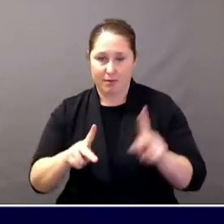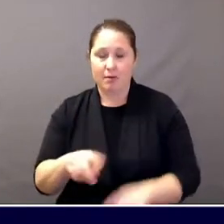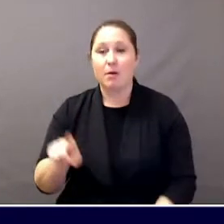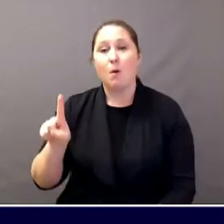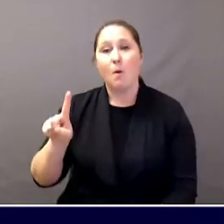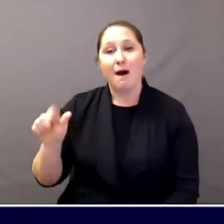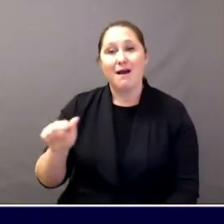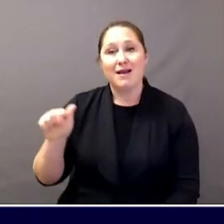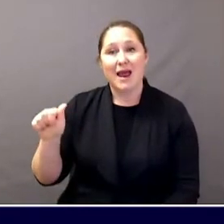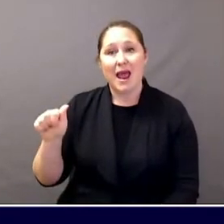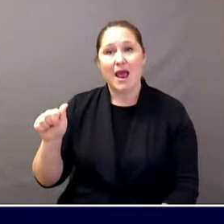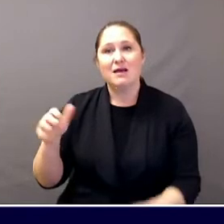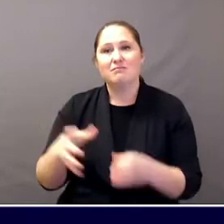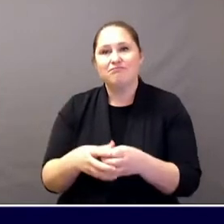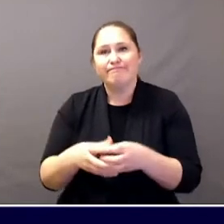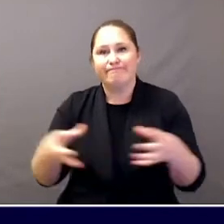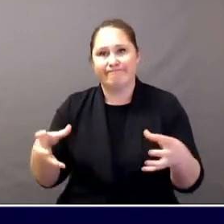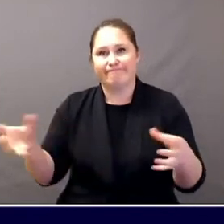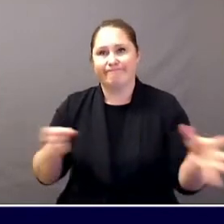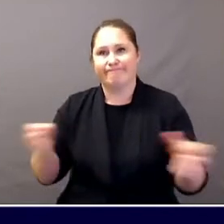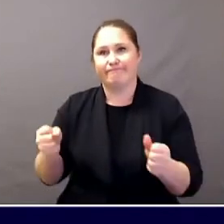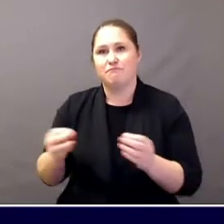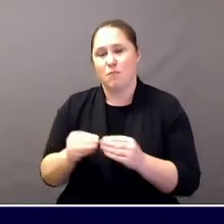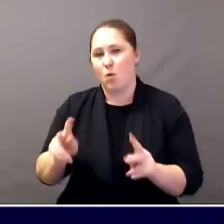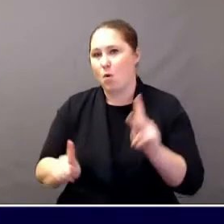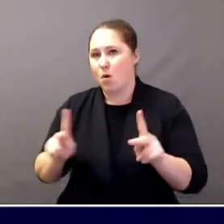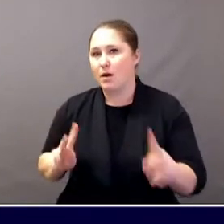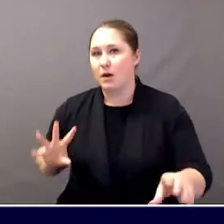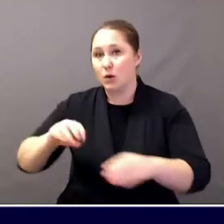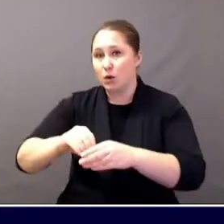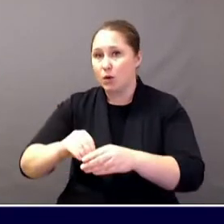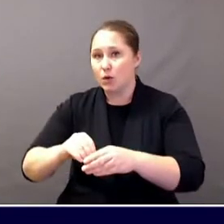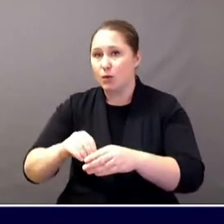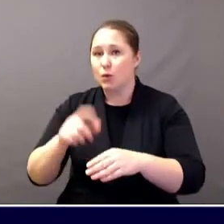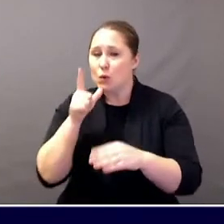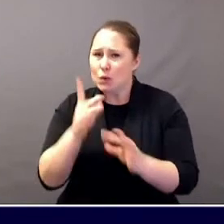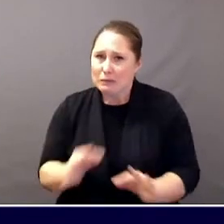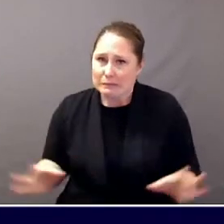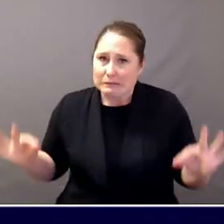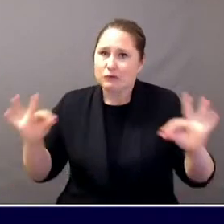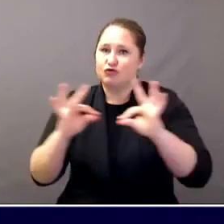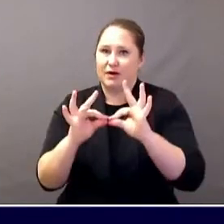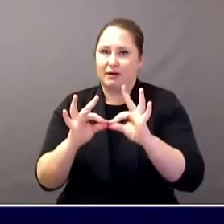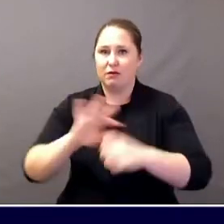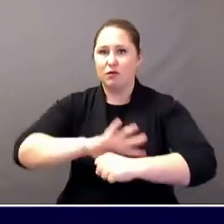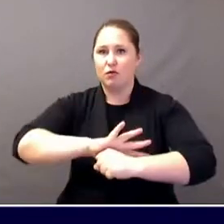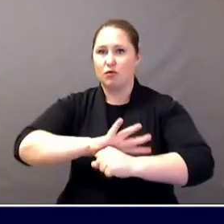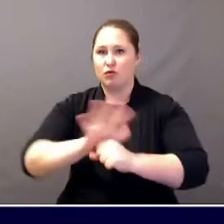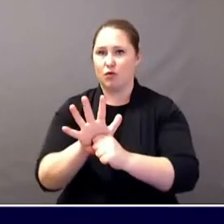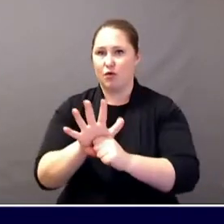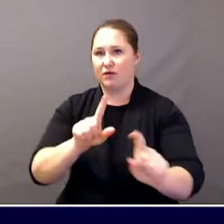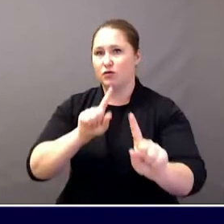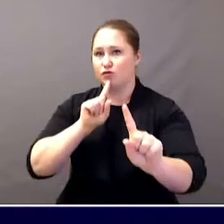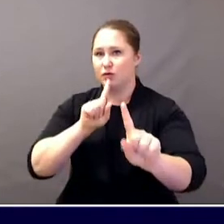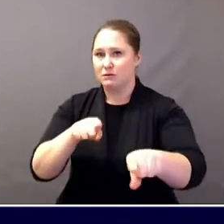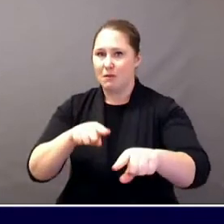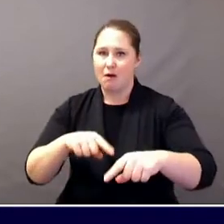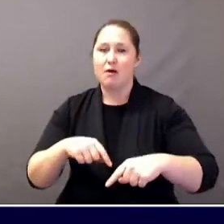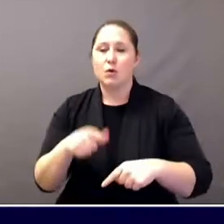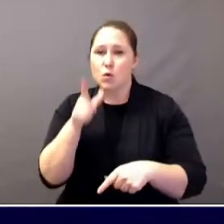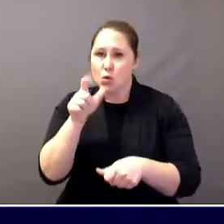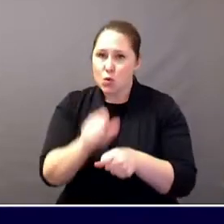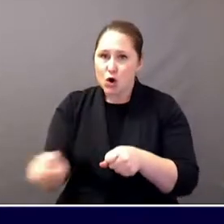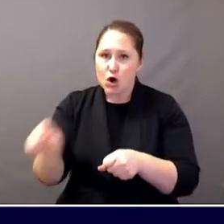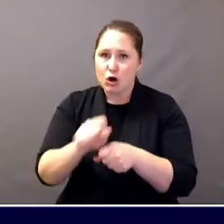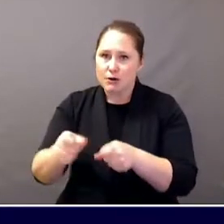certain personnel who are critical to Maine or the nation's COVID-19 response, pretty fundamental. Those people